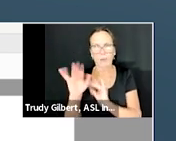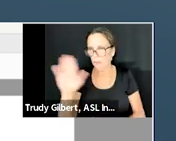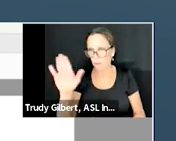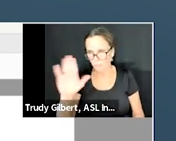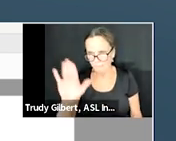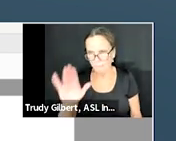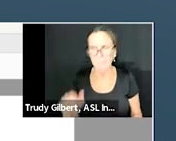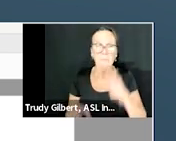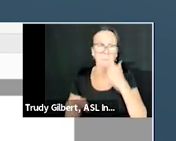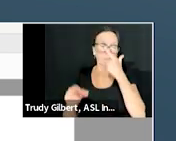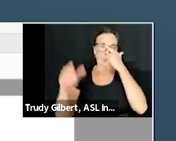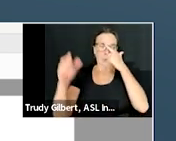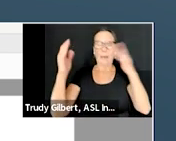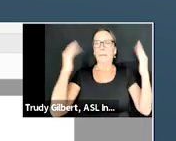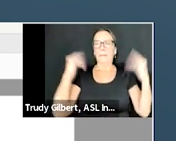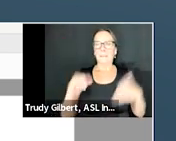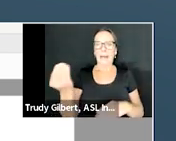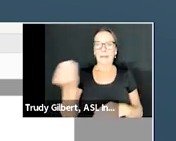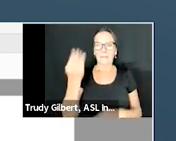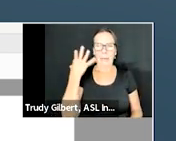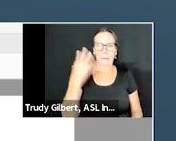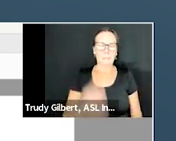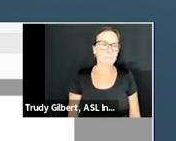Okay, so then the next slide, please.